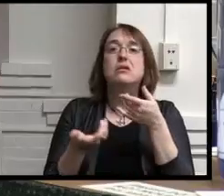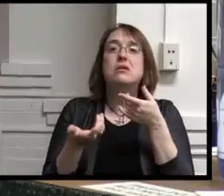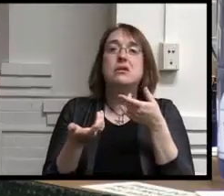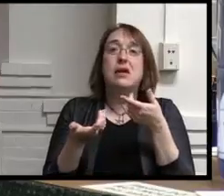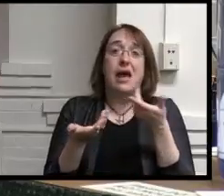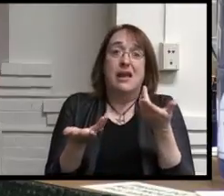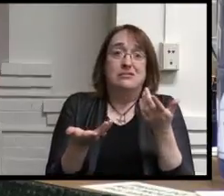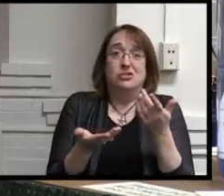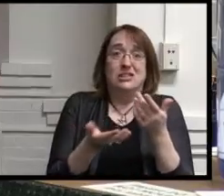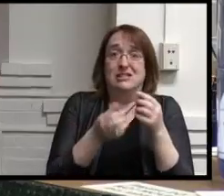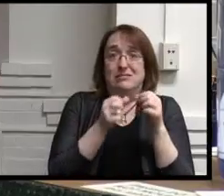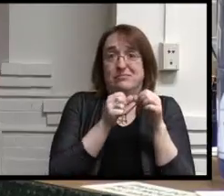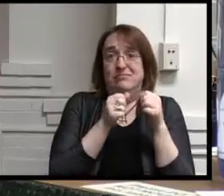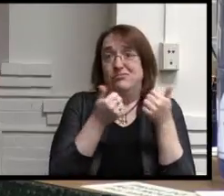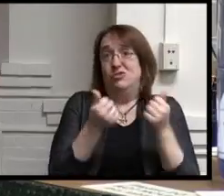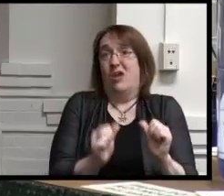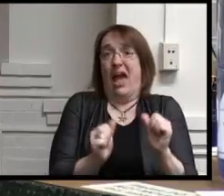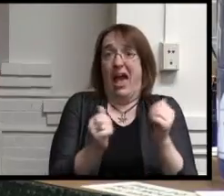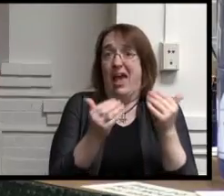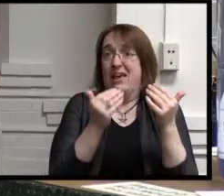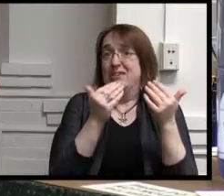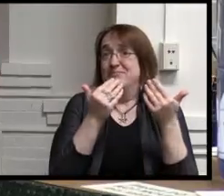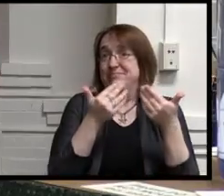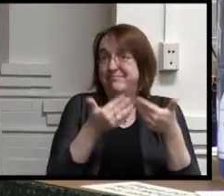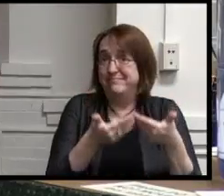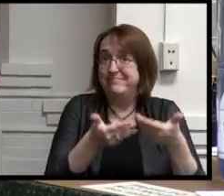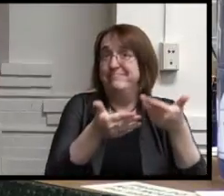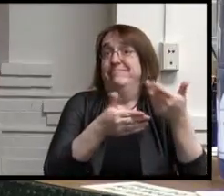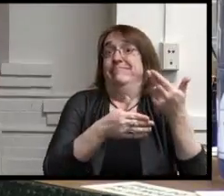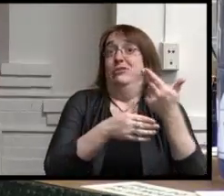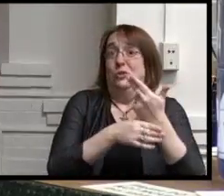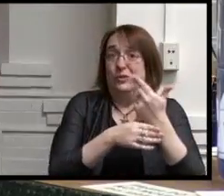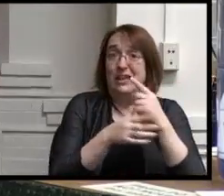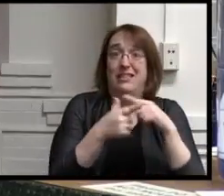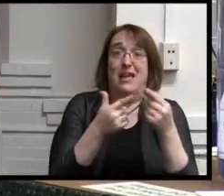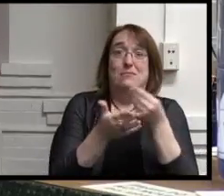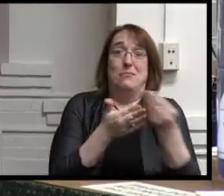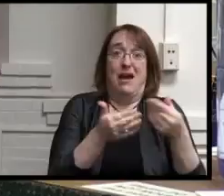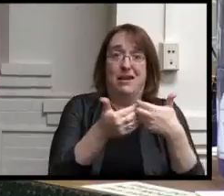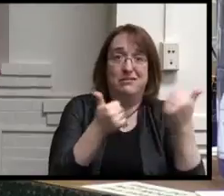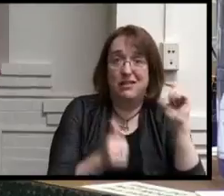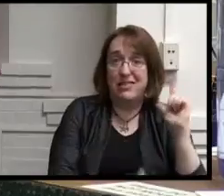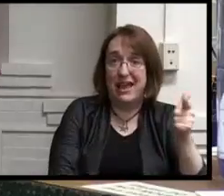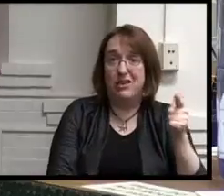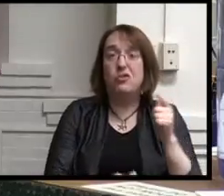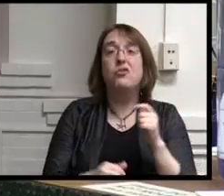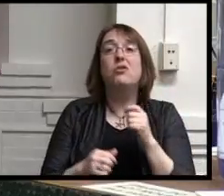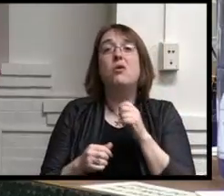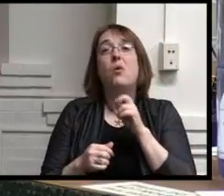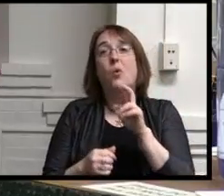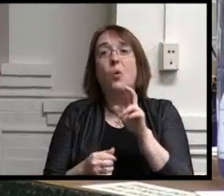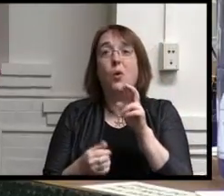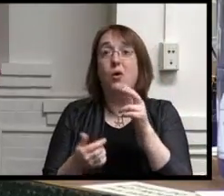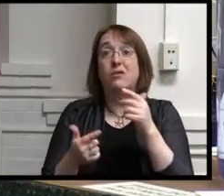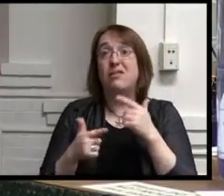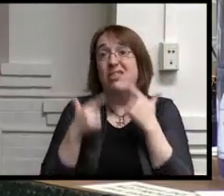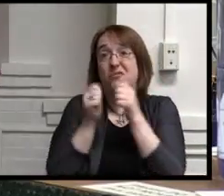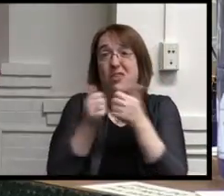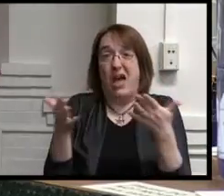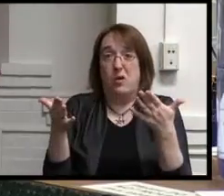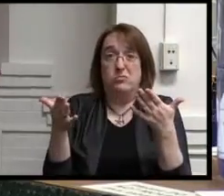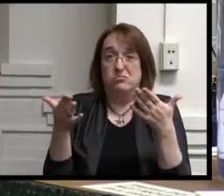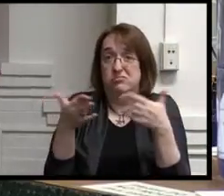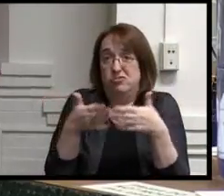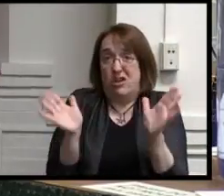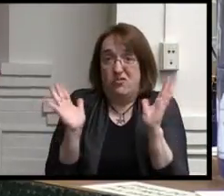get by with it for a few more years until we could afford to just buy it separately, or in some cases just live without it